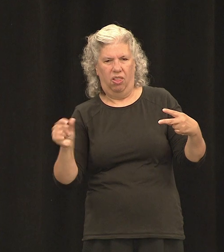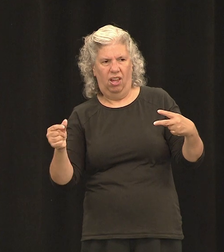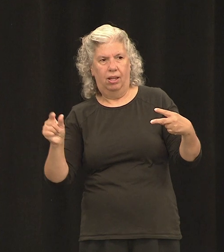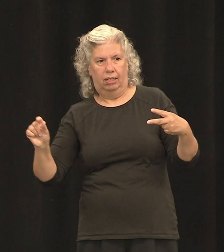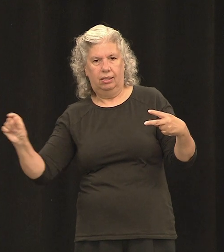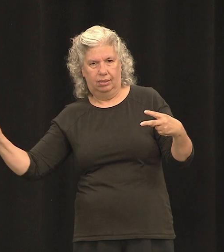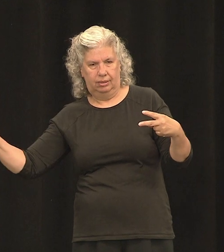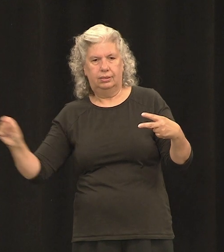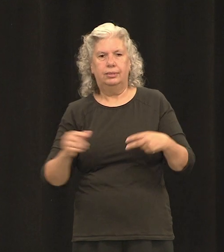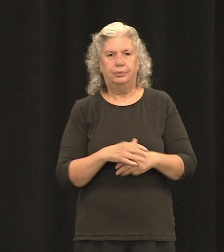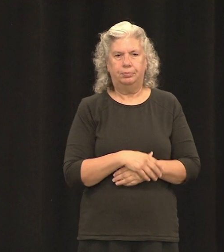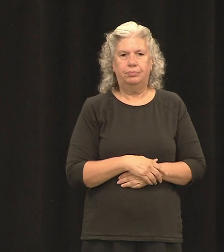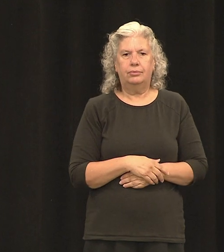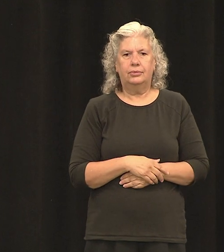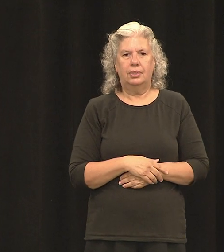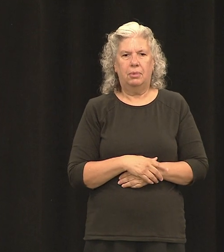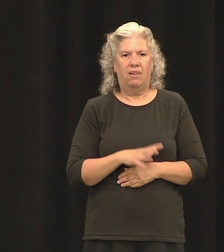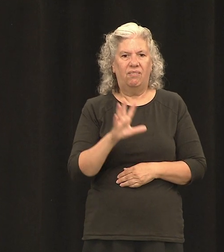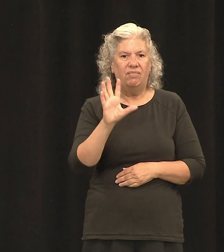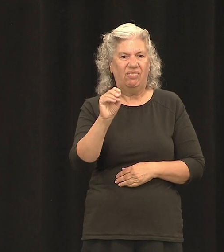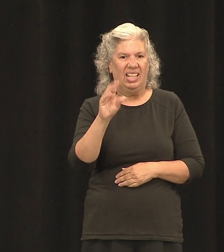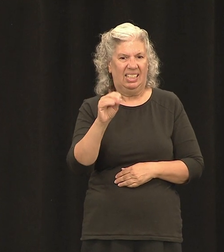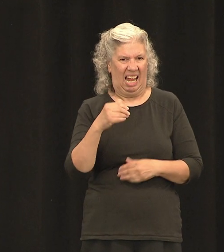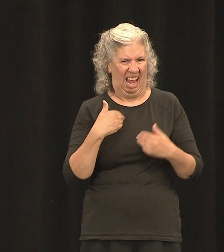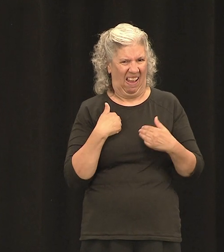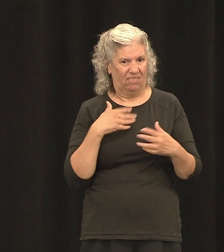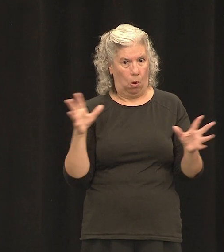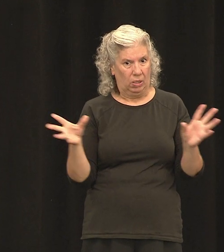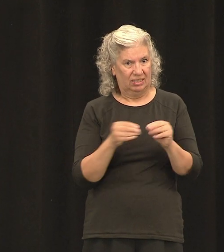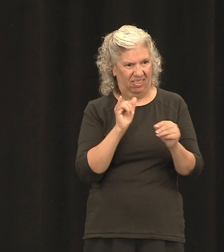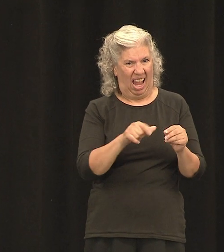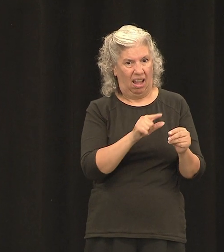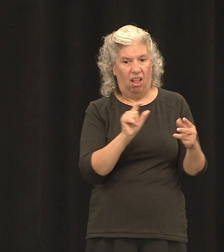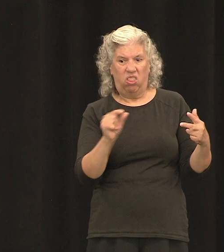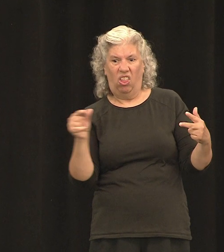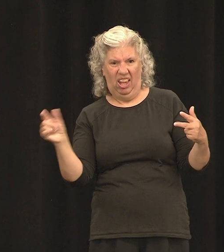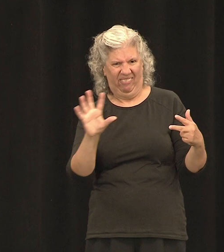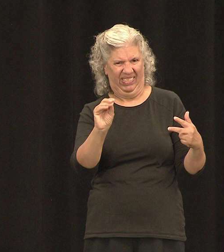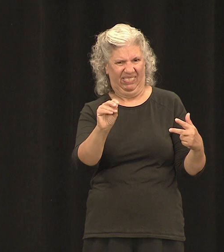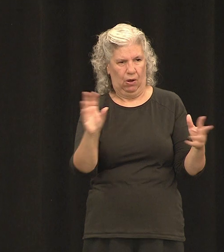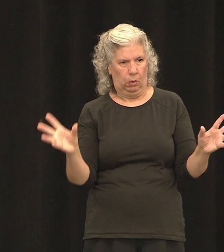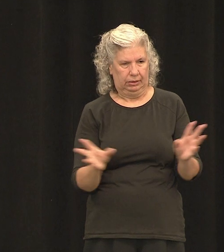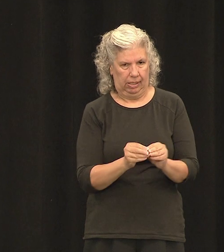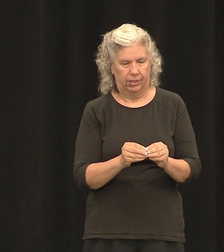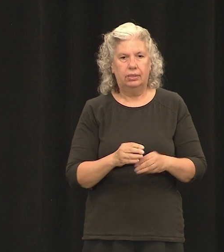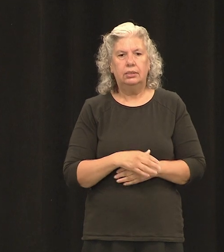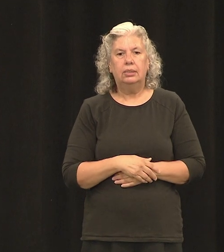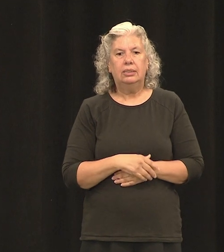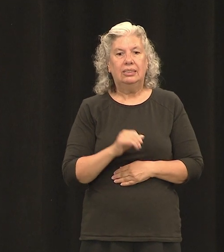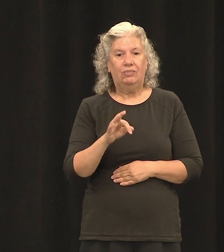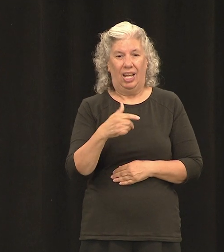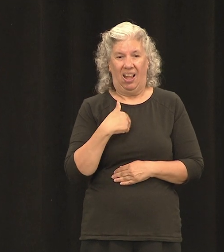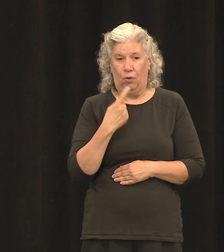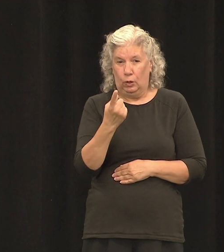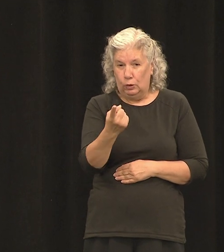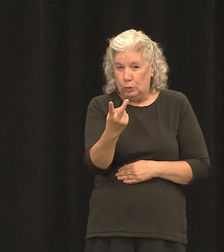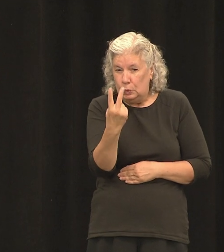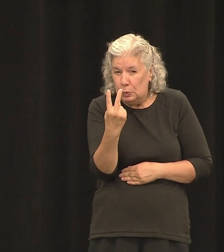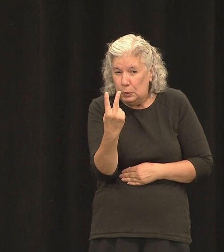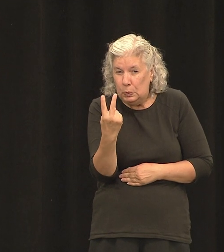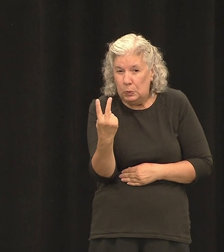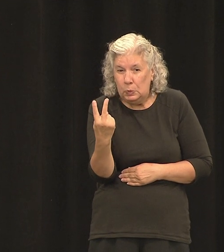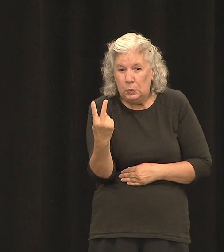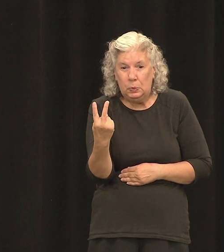If you have any two of these, it can be the same mutation in both your copies from your mom or your